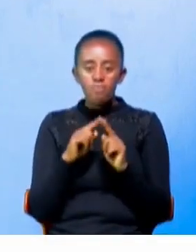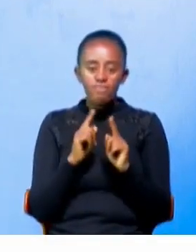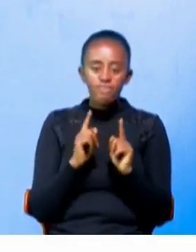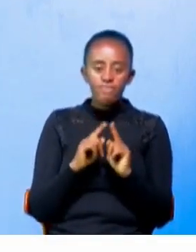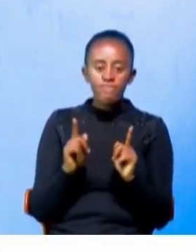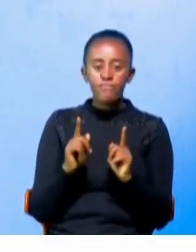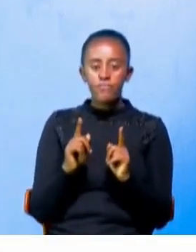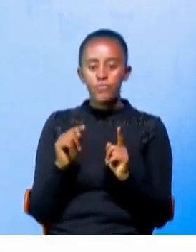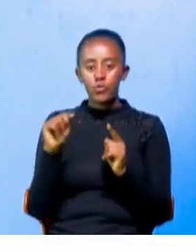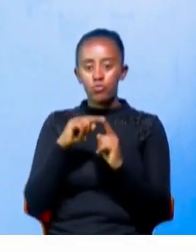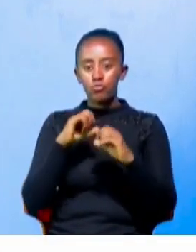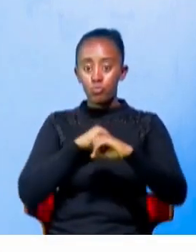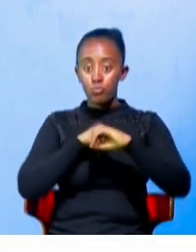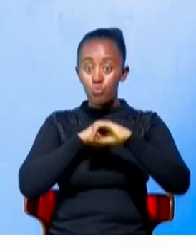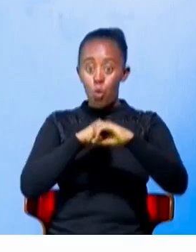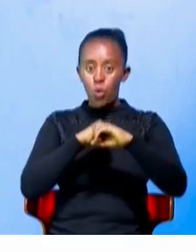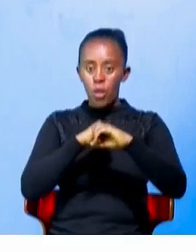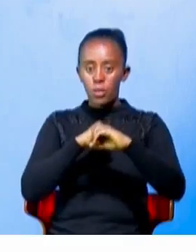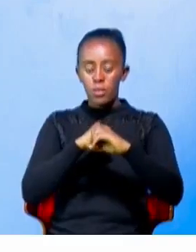to protect.